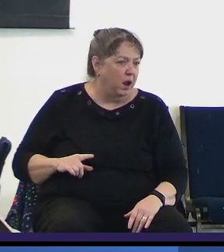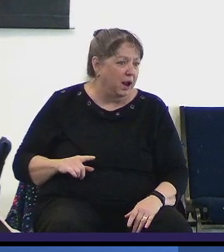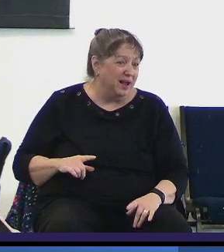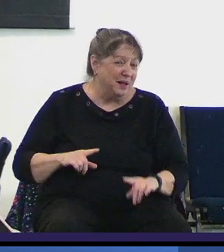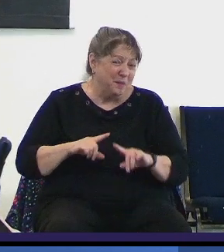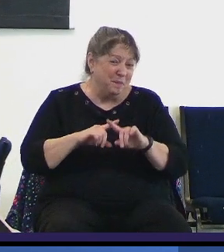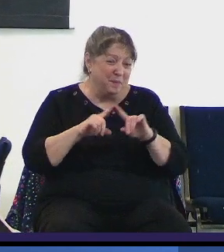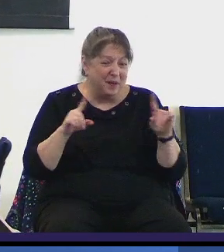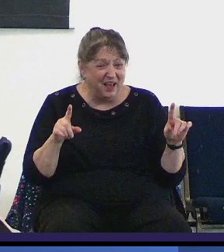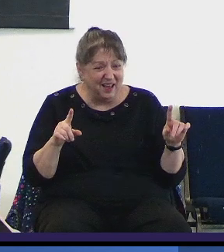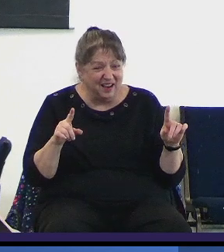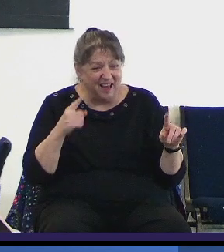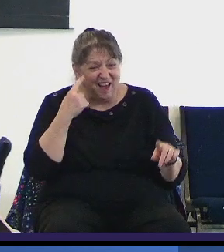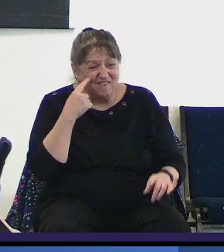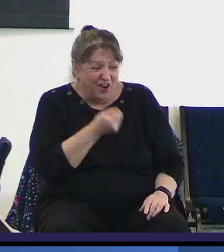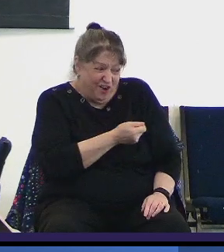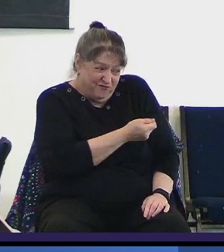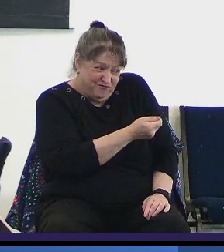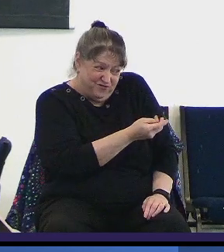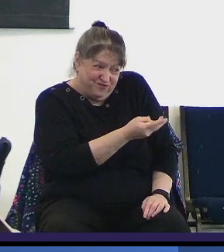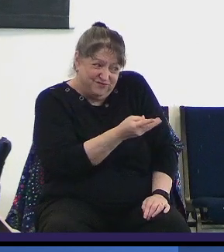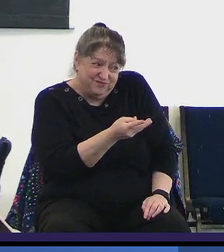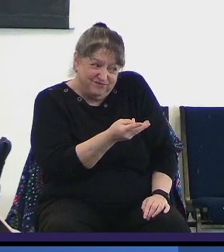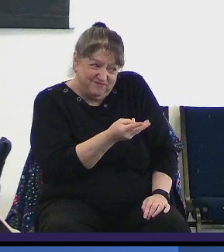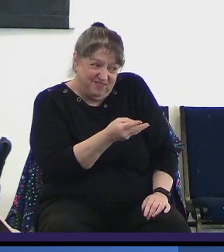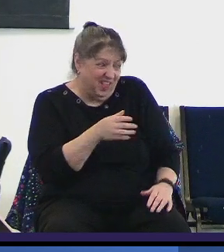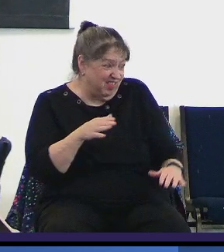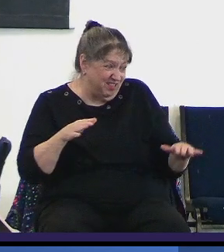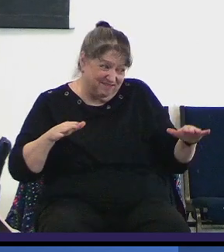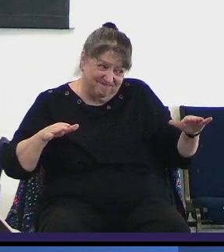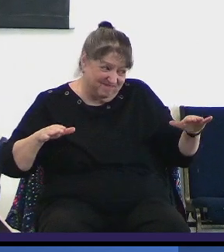Unfortunately, for some, it will be too late. They'll be doing it, but after that